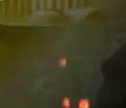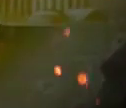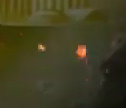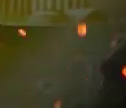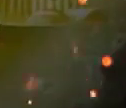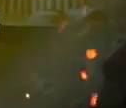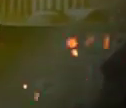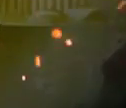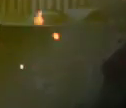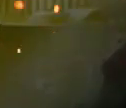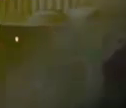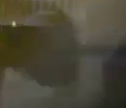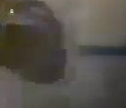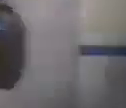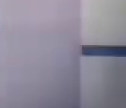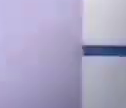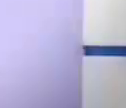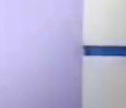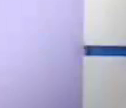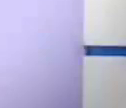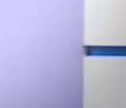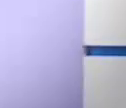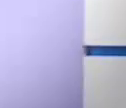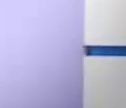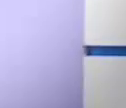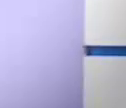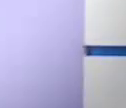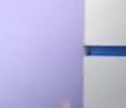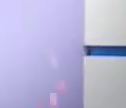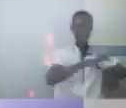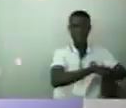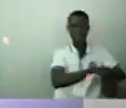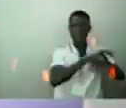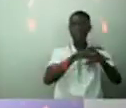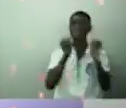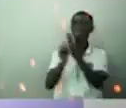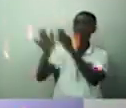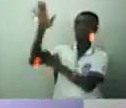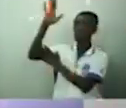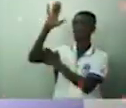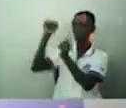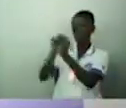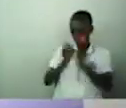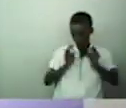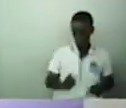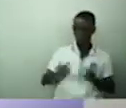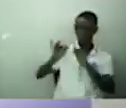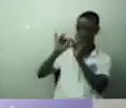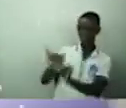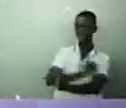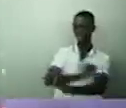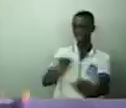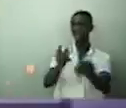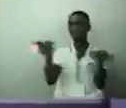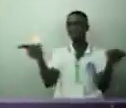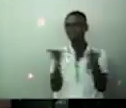two worlds apart. But rather it will be a continuum where God and man live together. In fact,